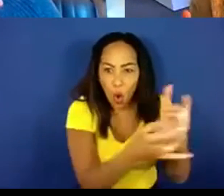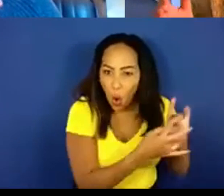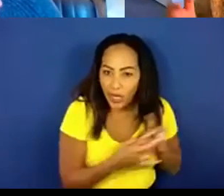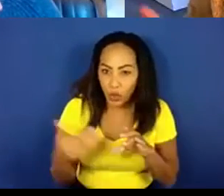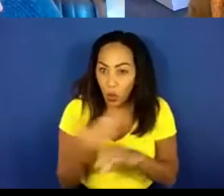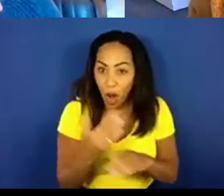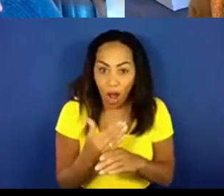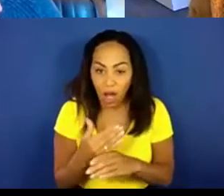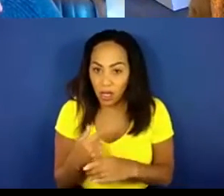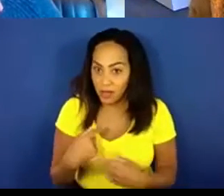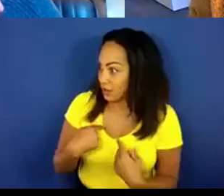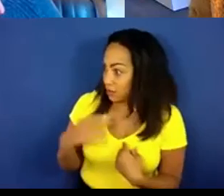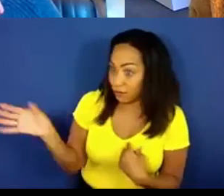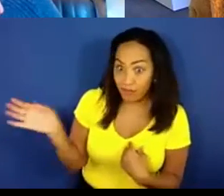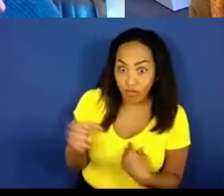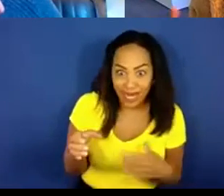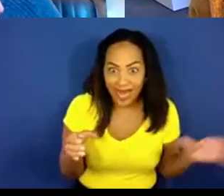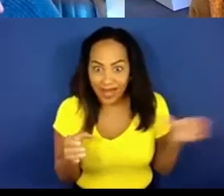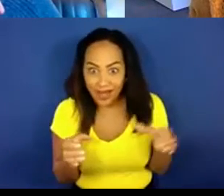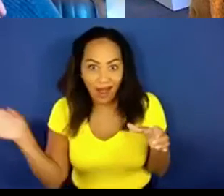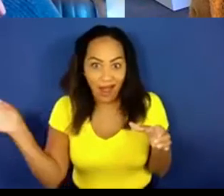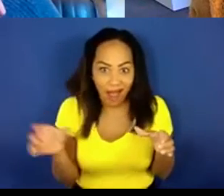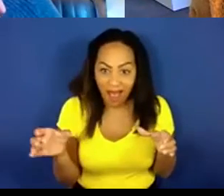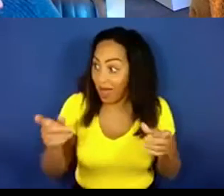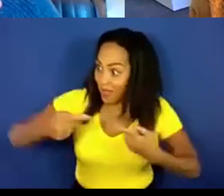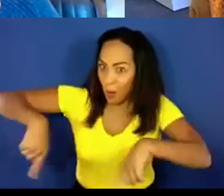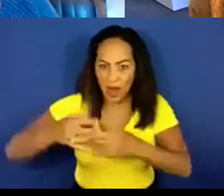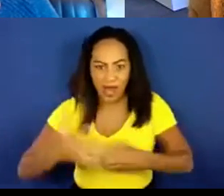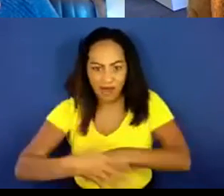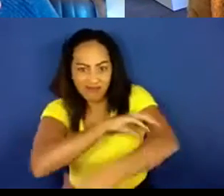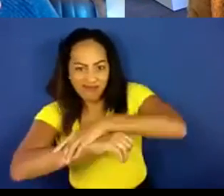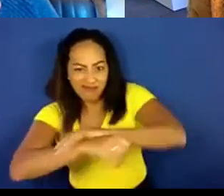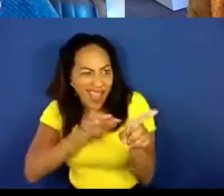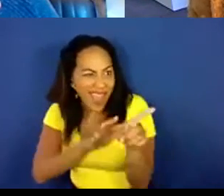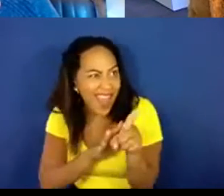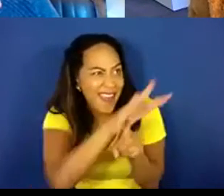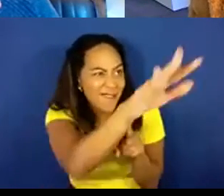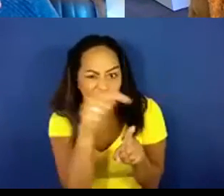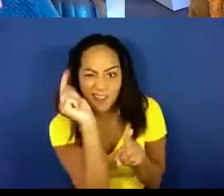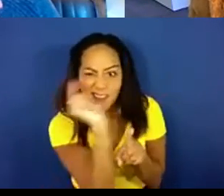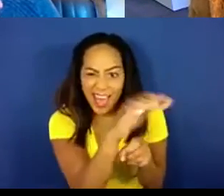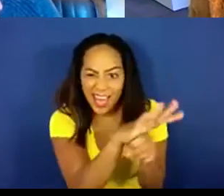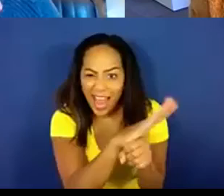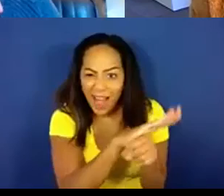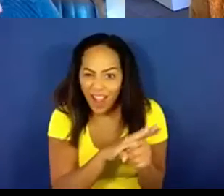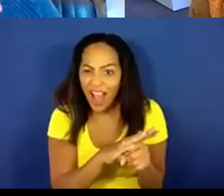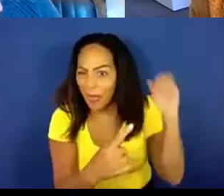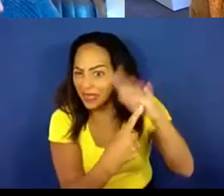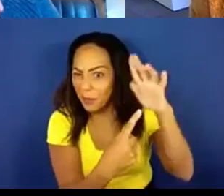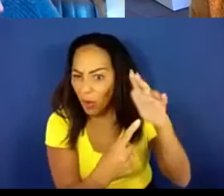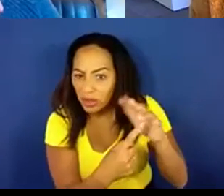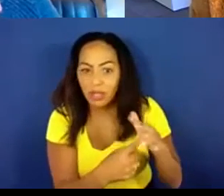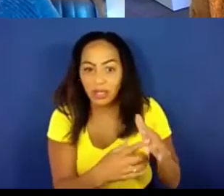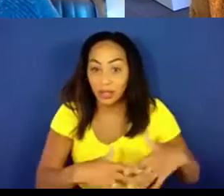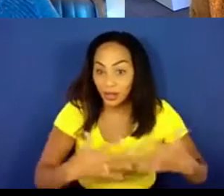in to help influence things that really matter in our city. So I chair that group, and that's all about how do we